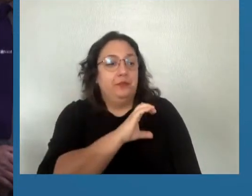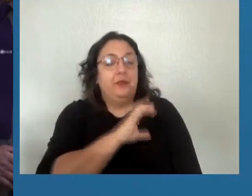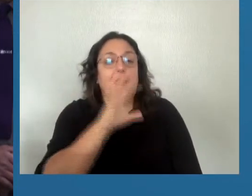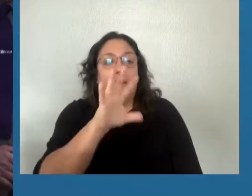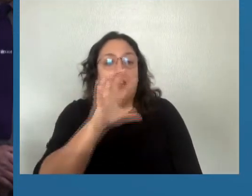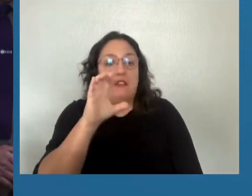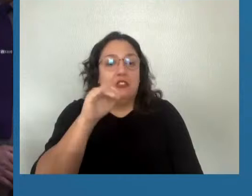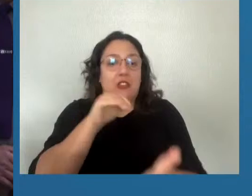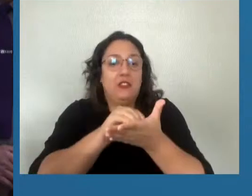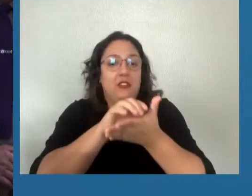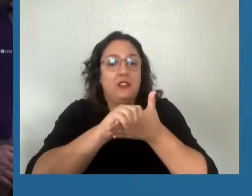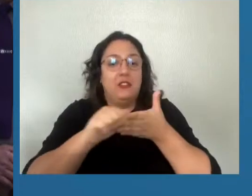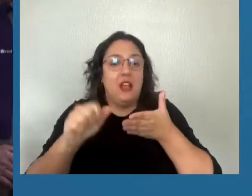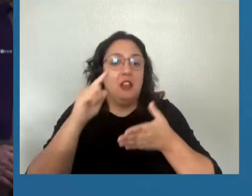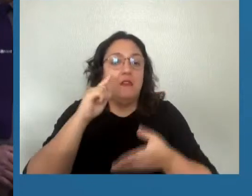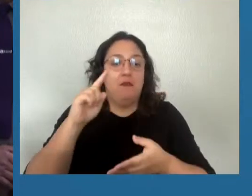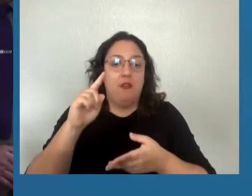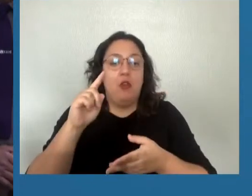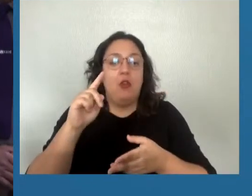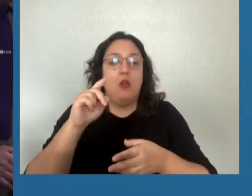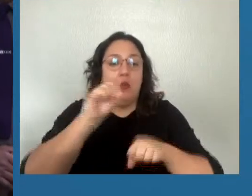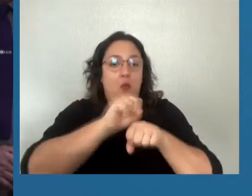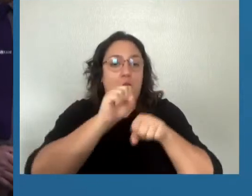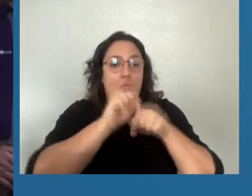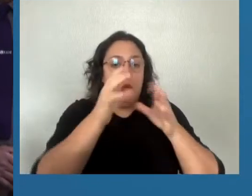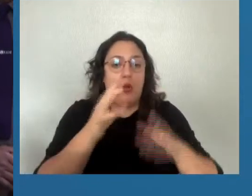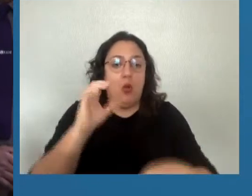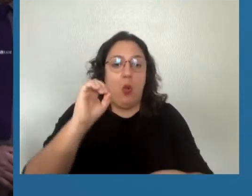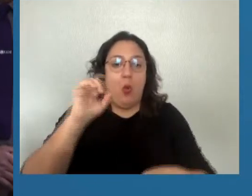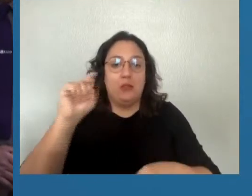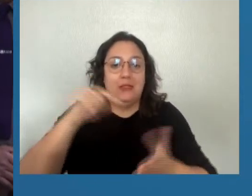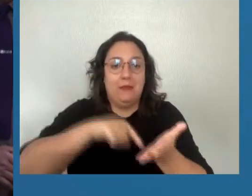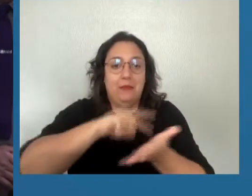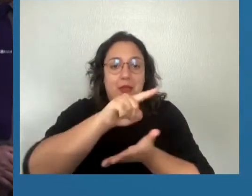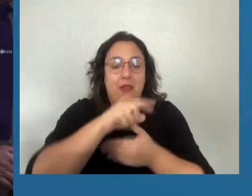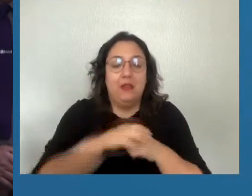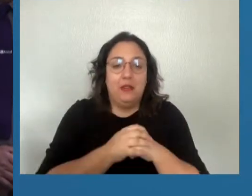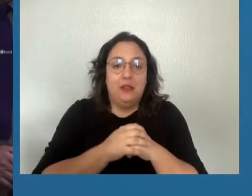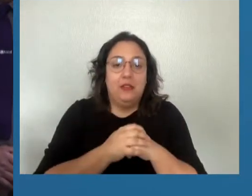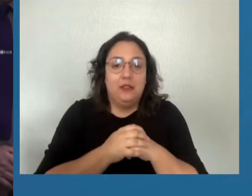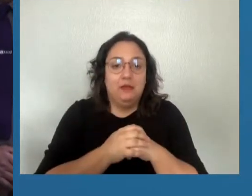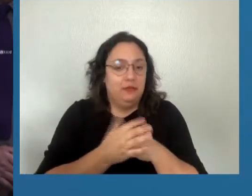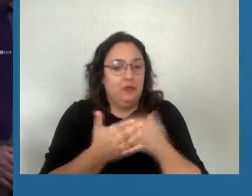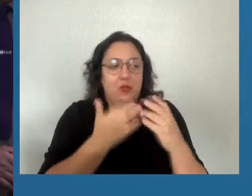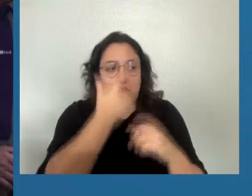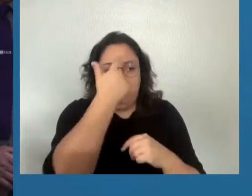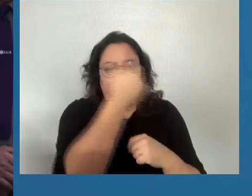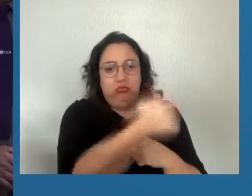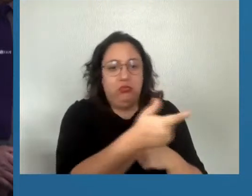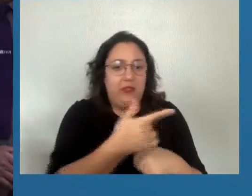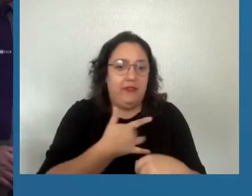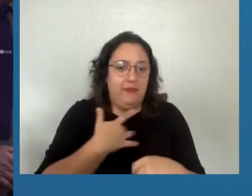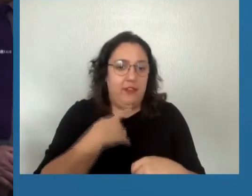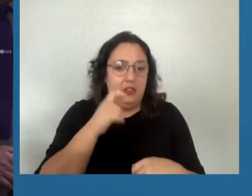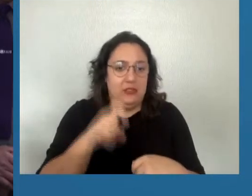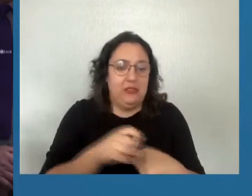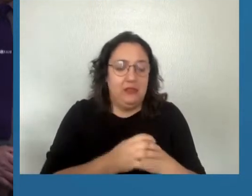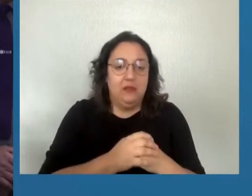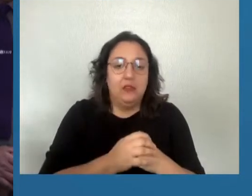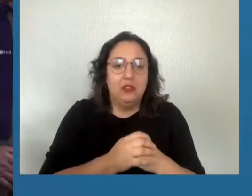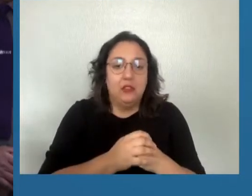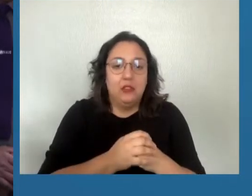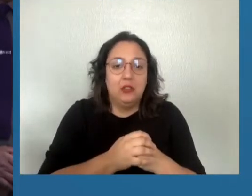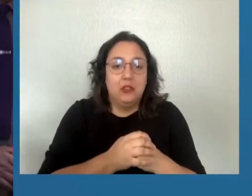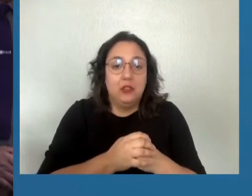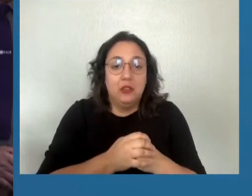personnel overtime pay, however he feels it needs to be used. A narrative that Albany is a crime-ridden